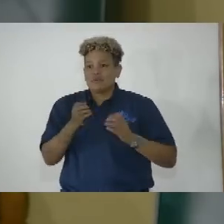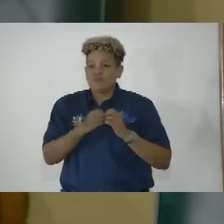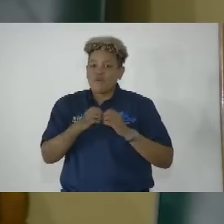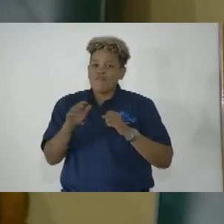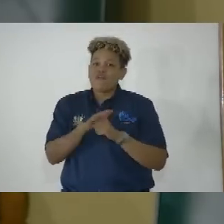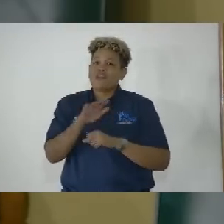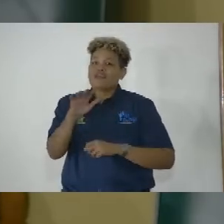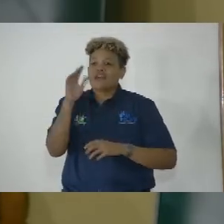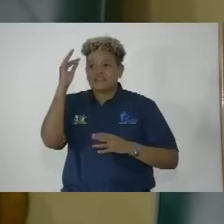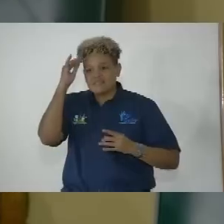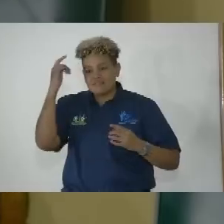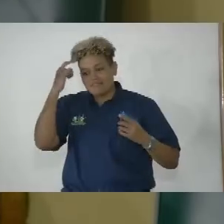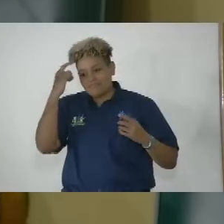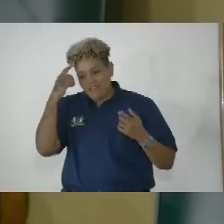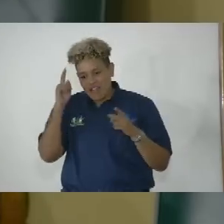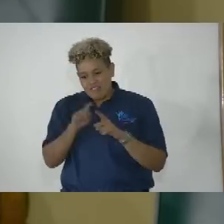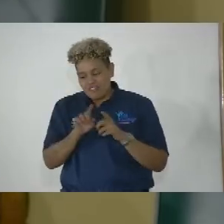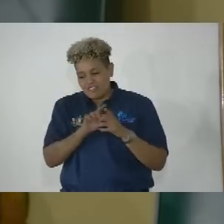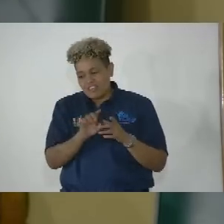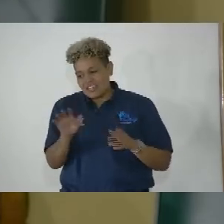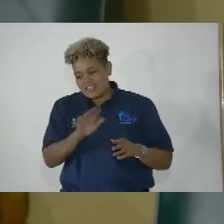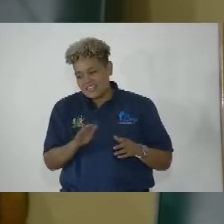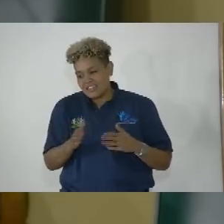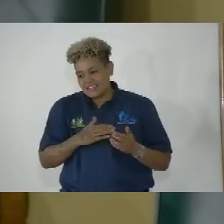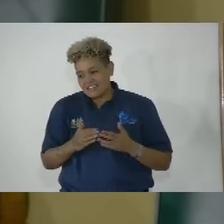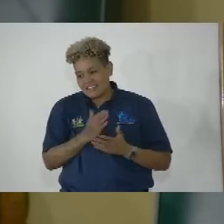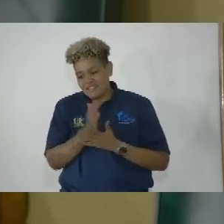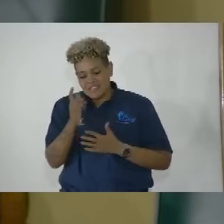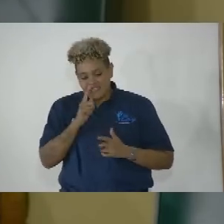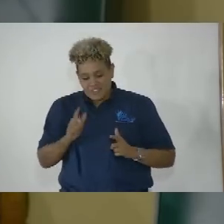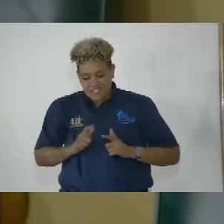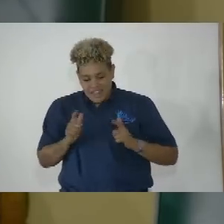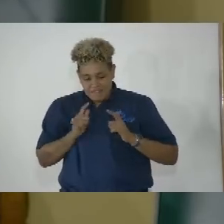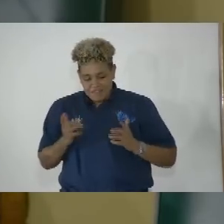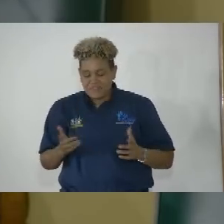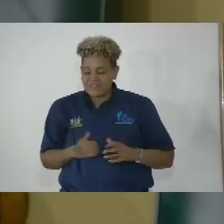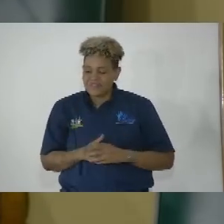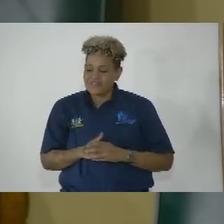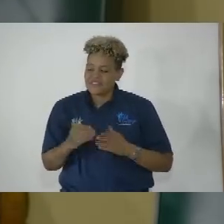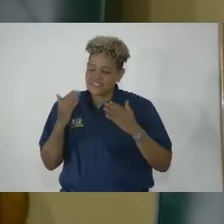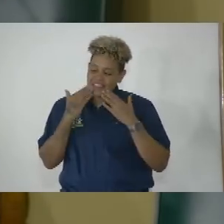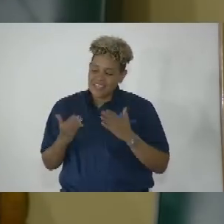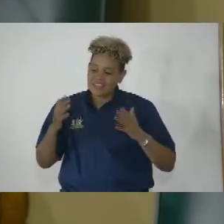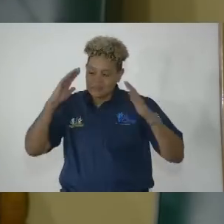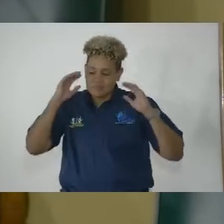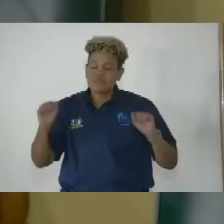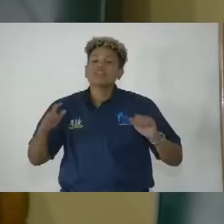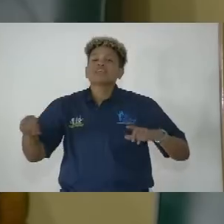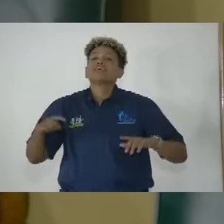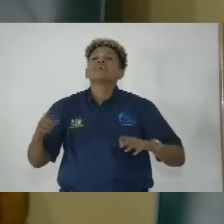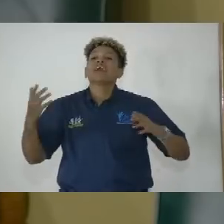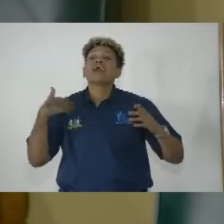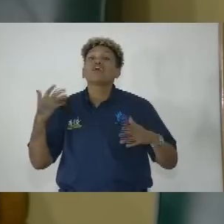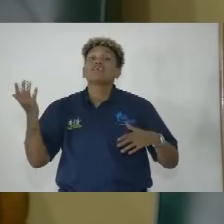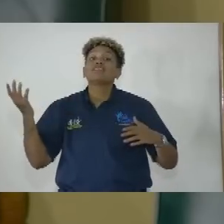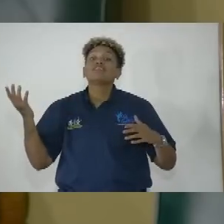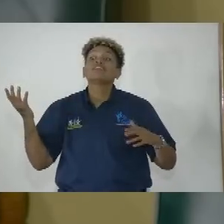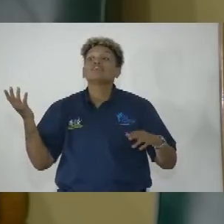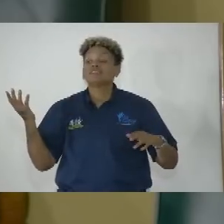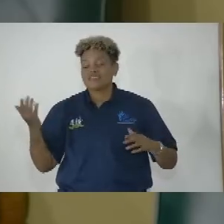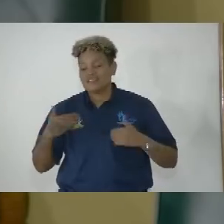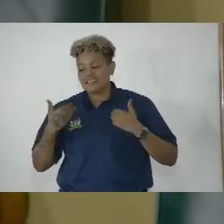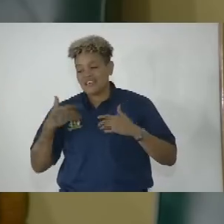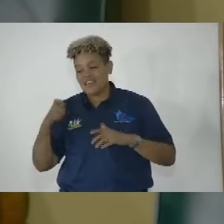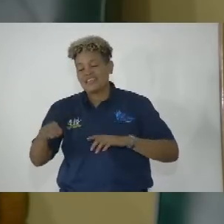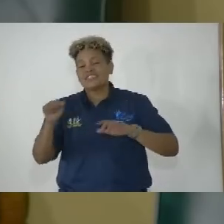their sentiments on this new phase of his life. So thank you again, Mr. President, and I